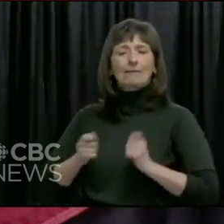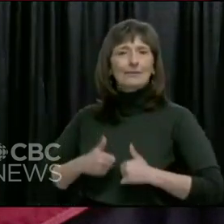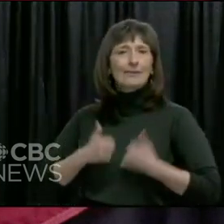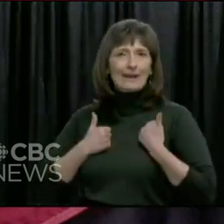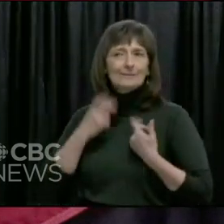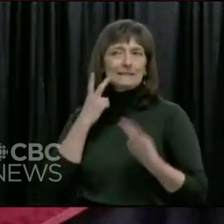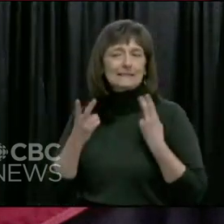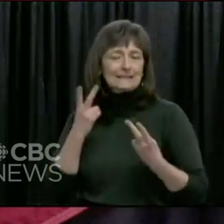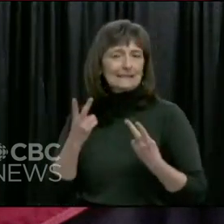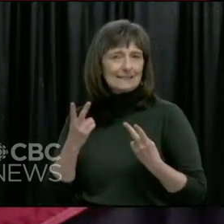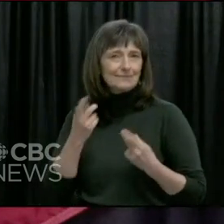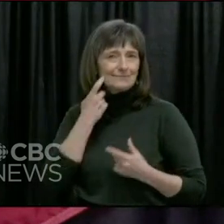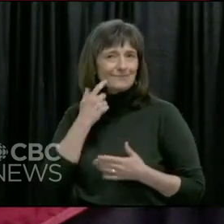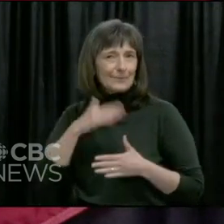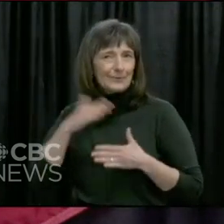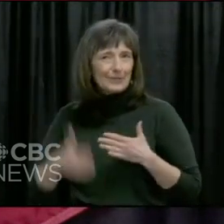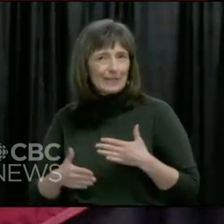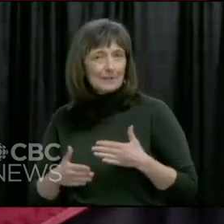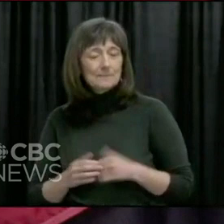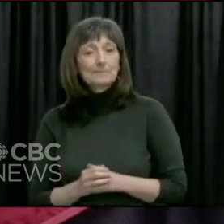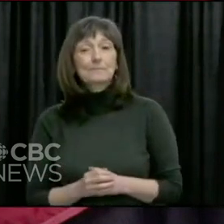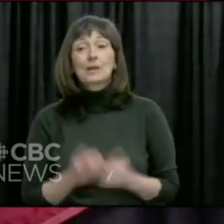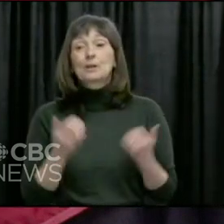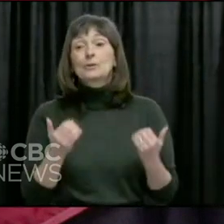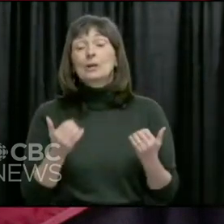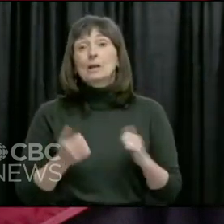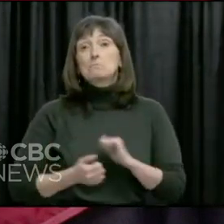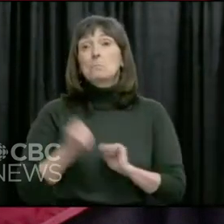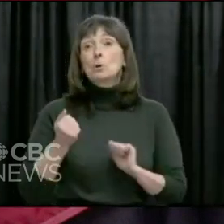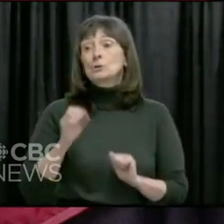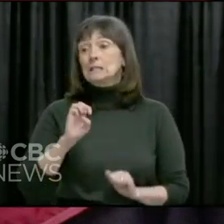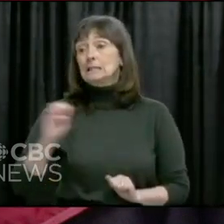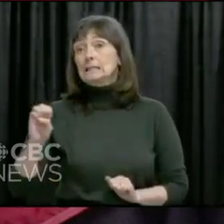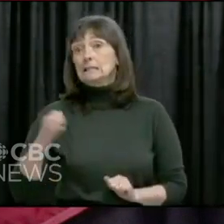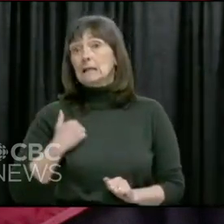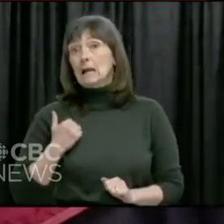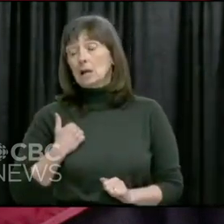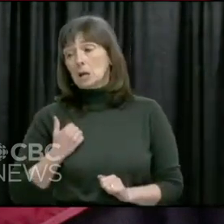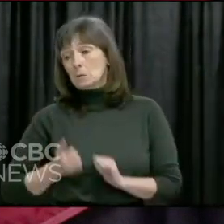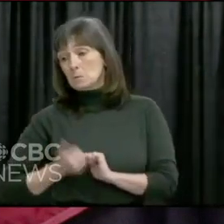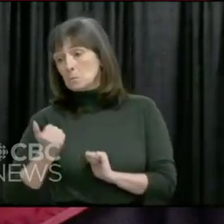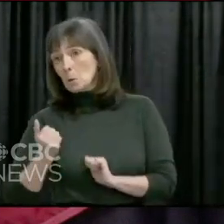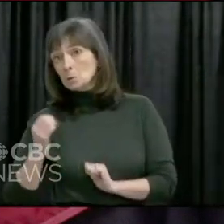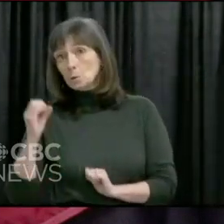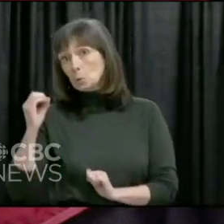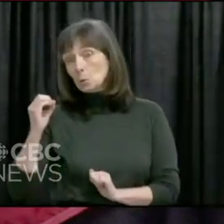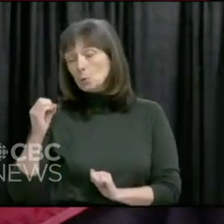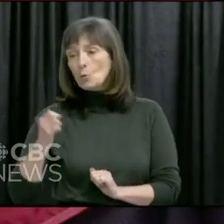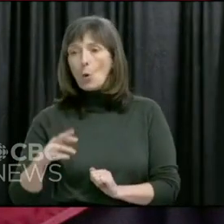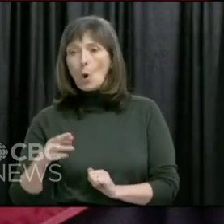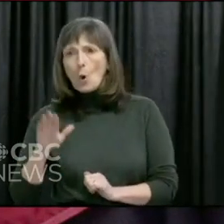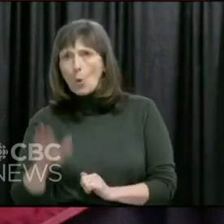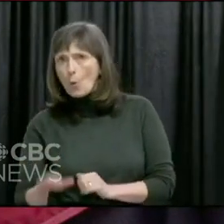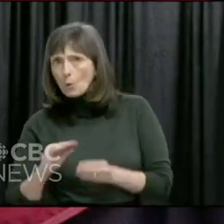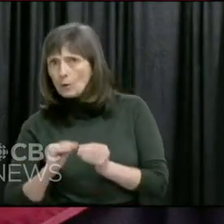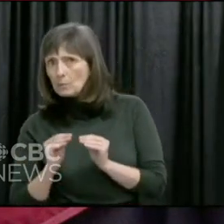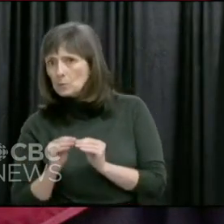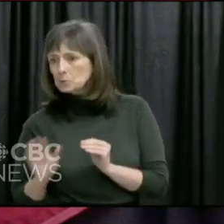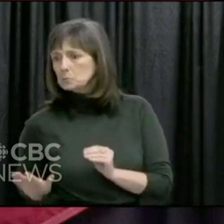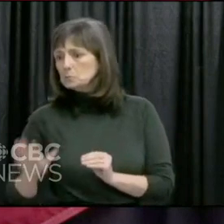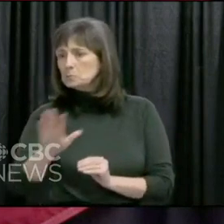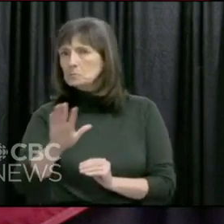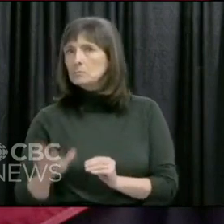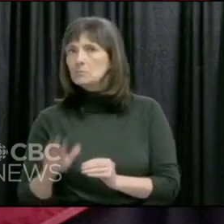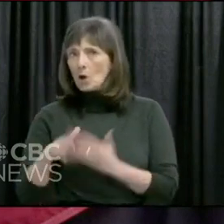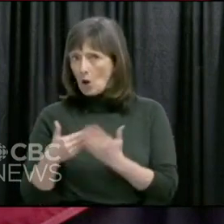going. In fact, today most Atlantic provinces have reported either no new cases or a very low number of new